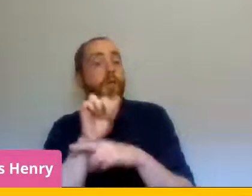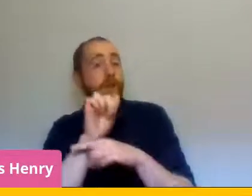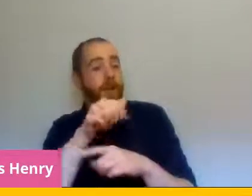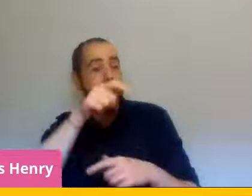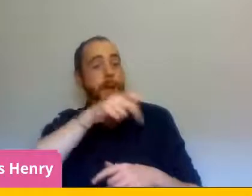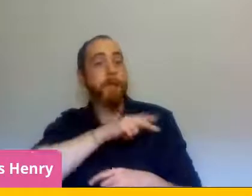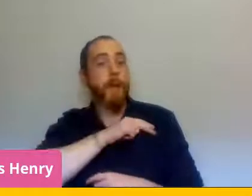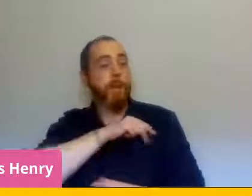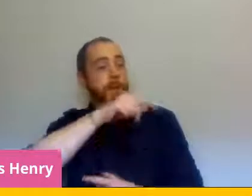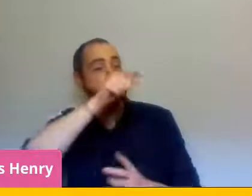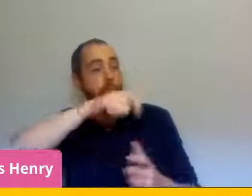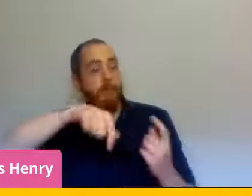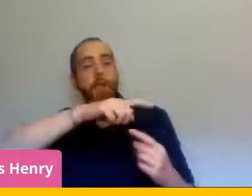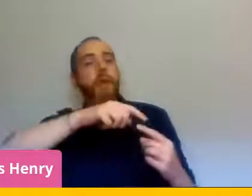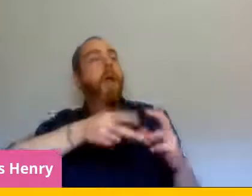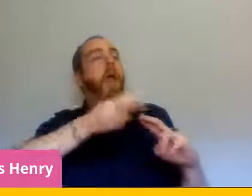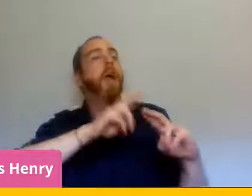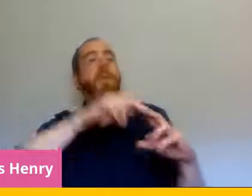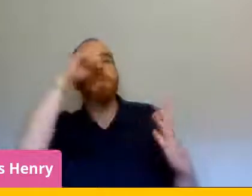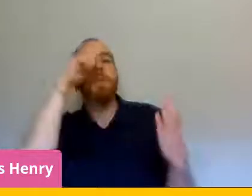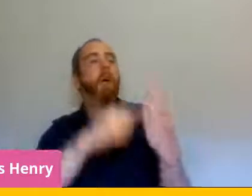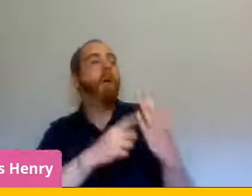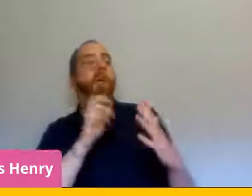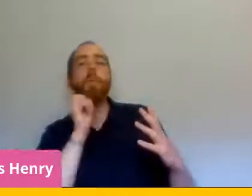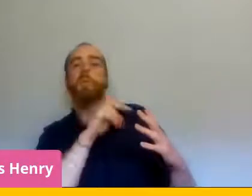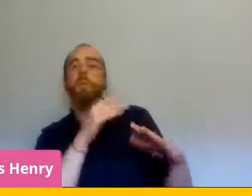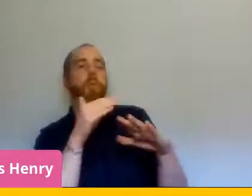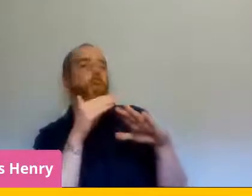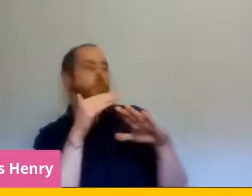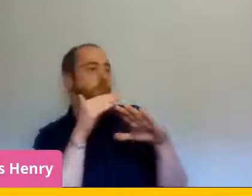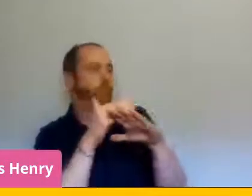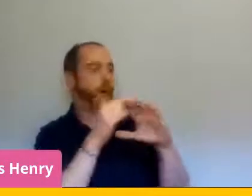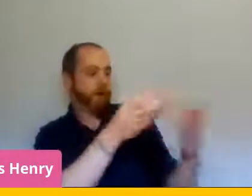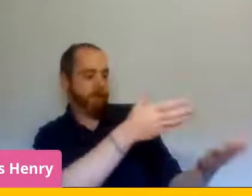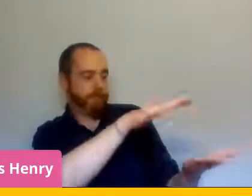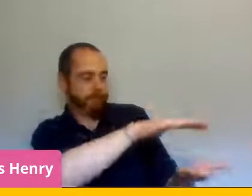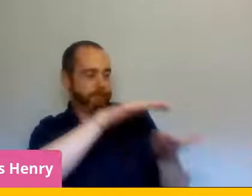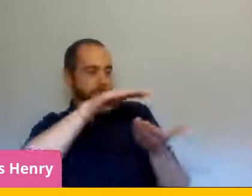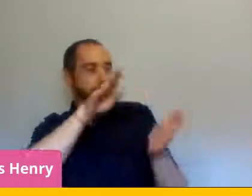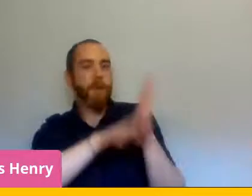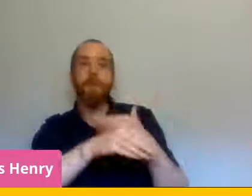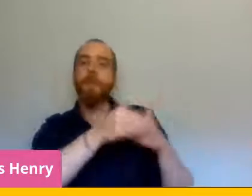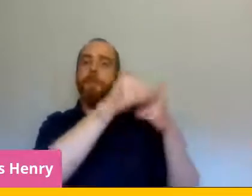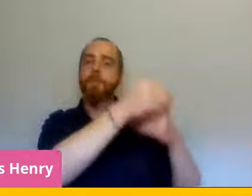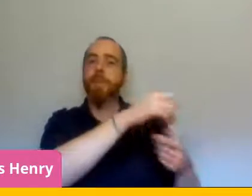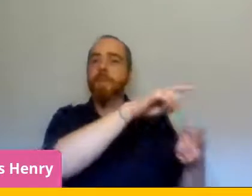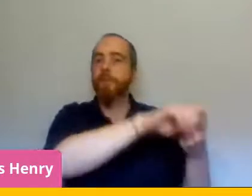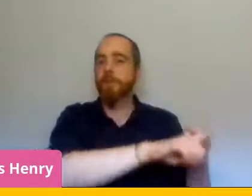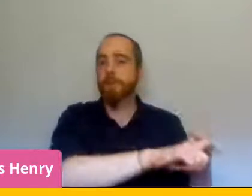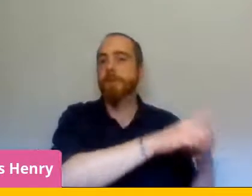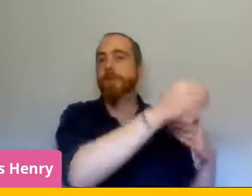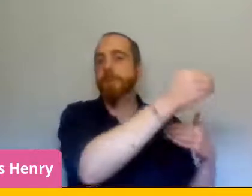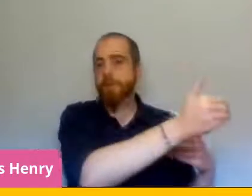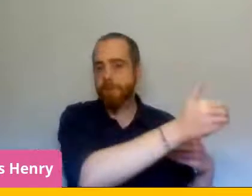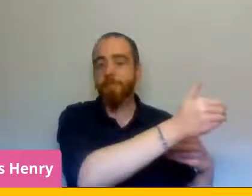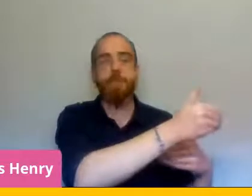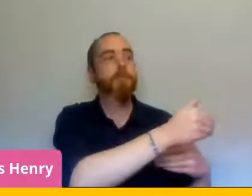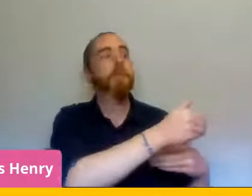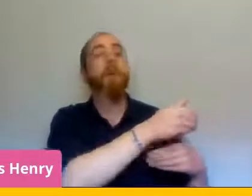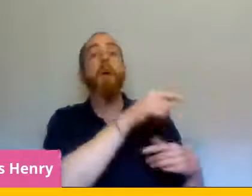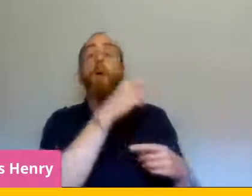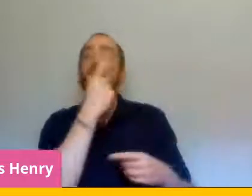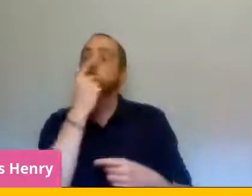to do the work left by fixed-term colleagues. Again, UCU has put out advice on refusing to undertake work as part of the 10